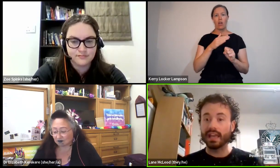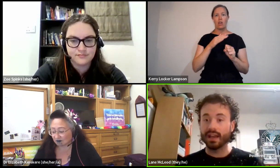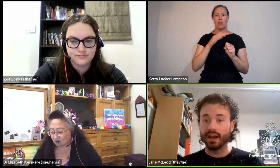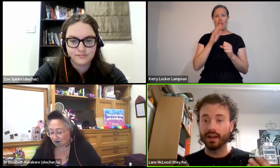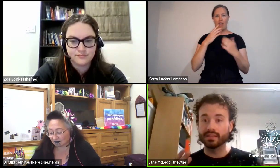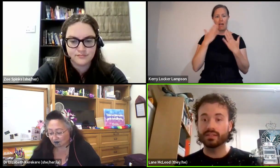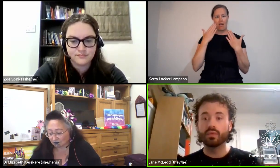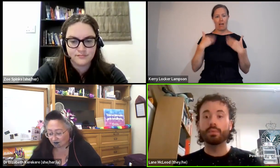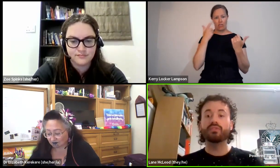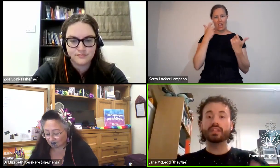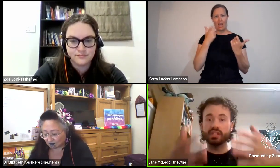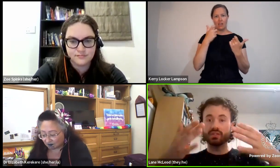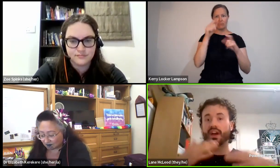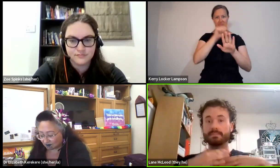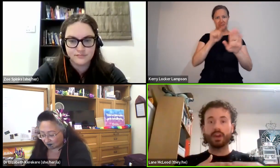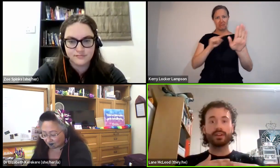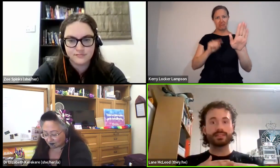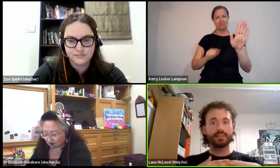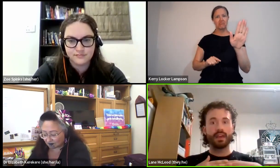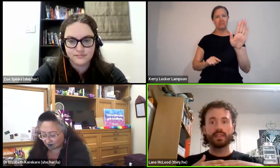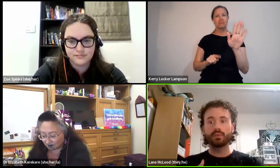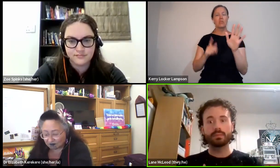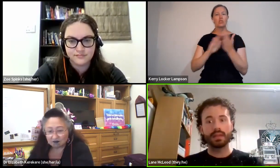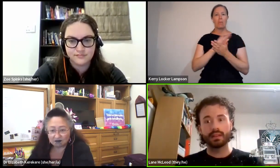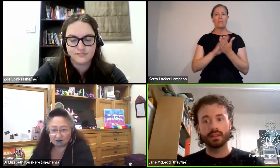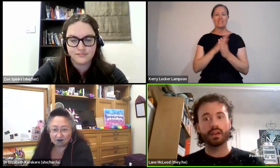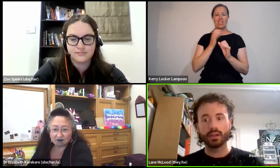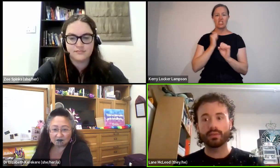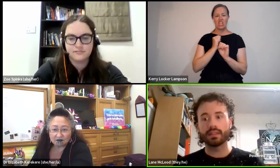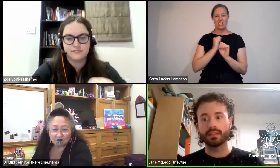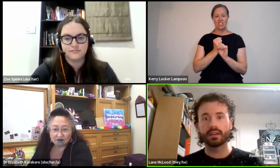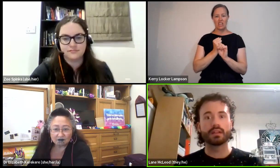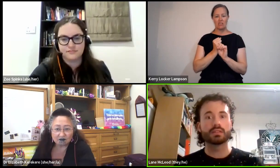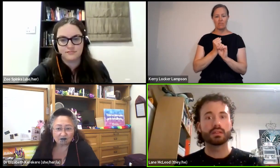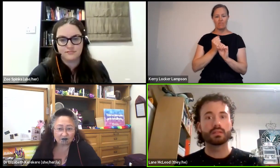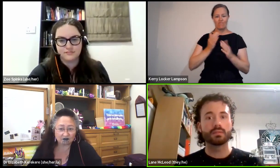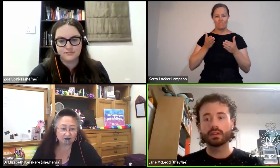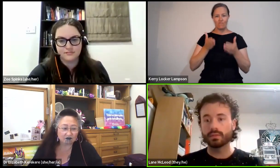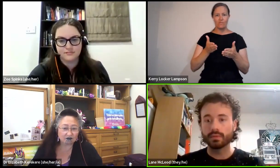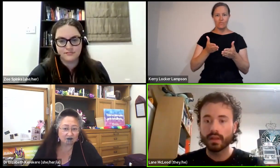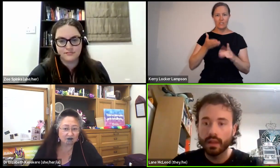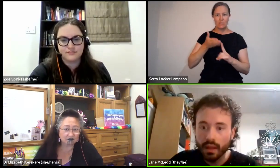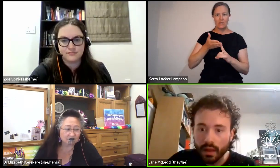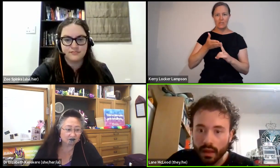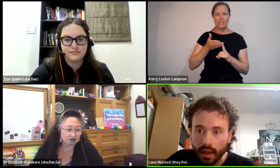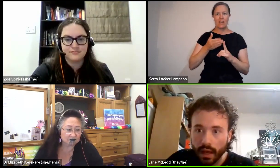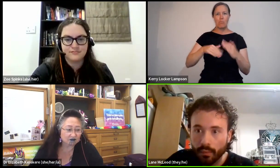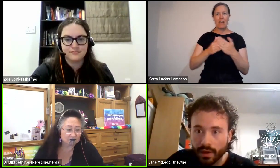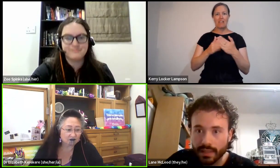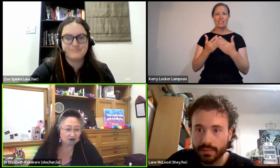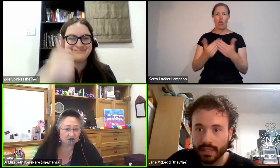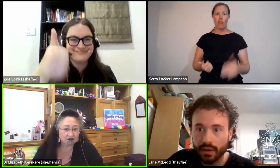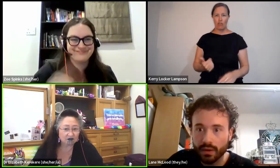a removing genderized barriers. And that would be a great thing to include.